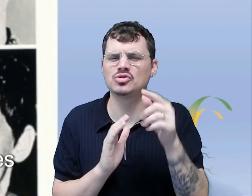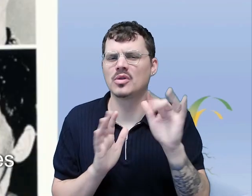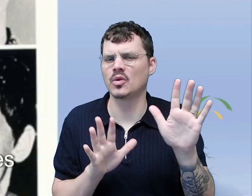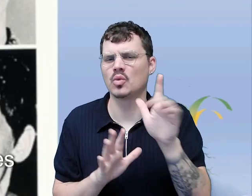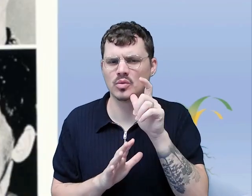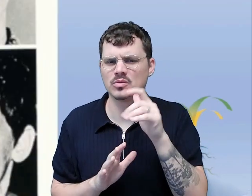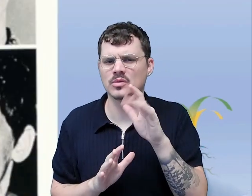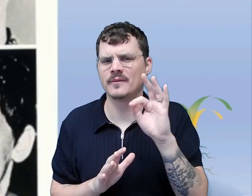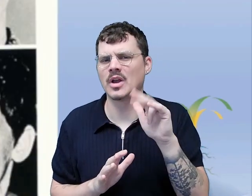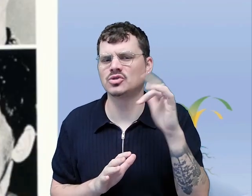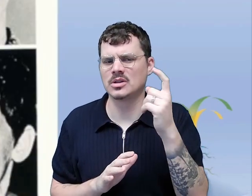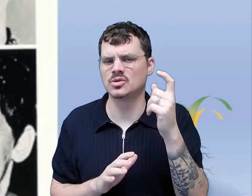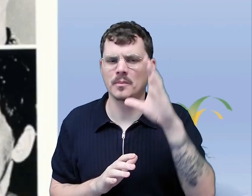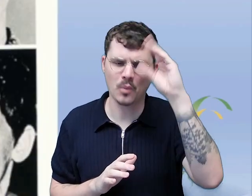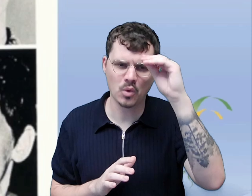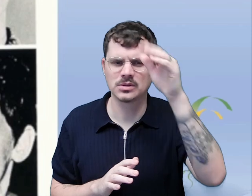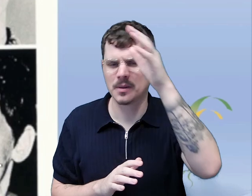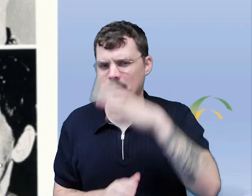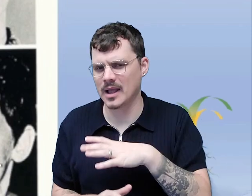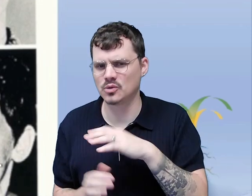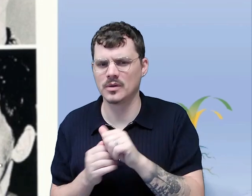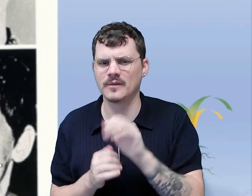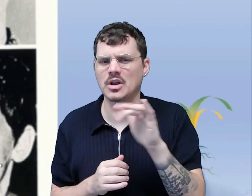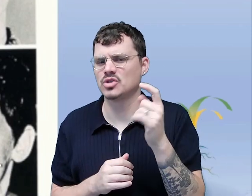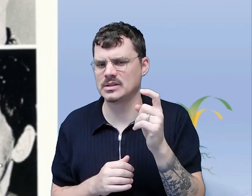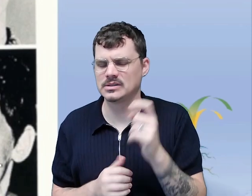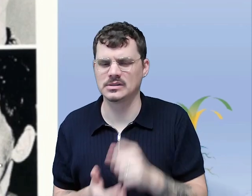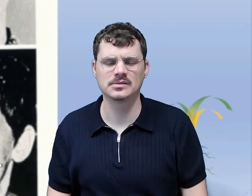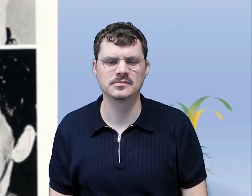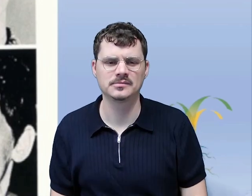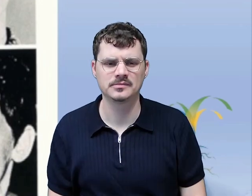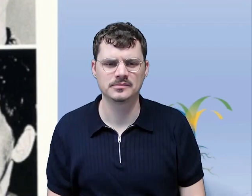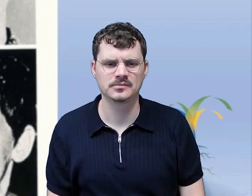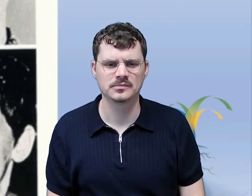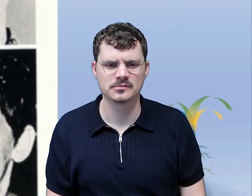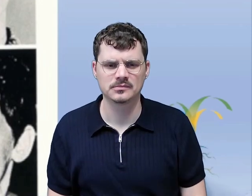textbook pictures of boys and men with Fragile X.